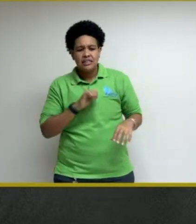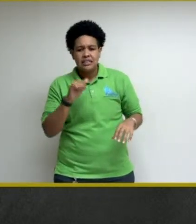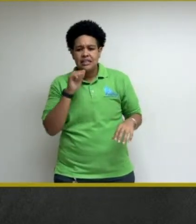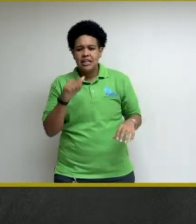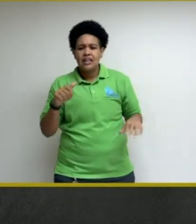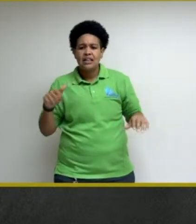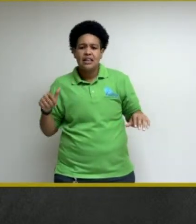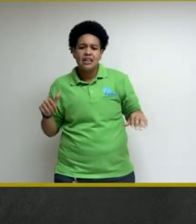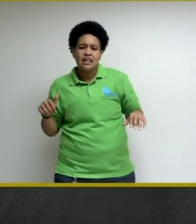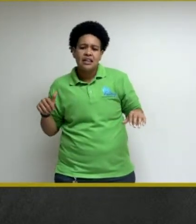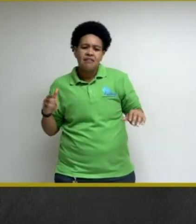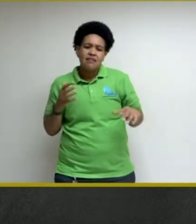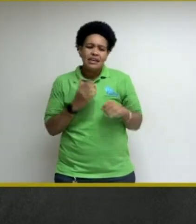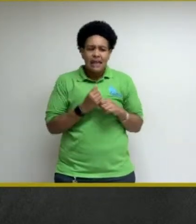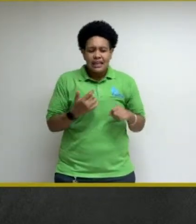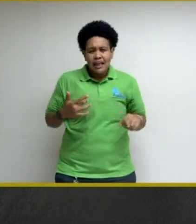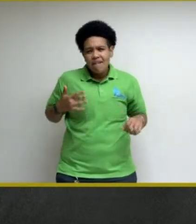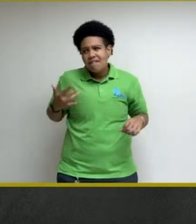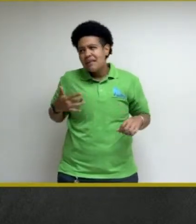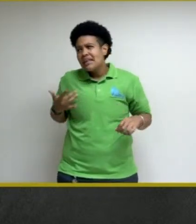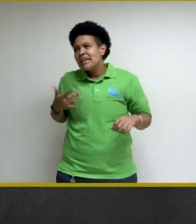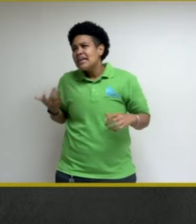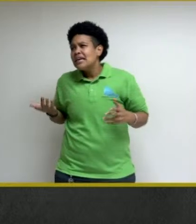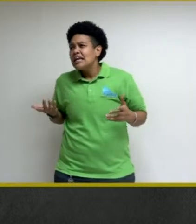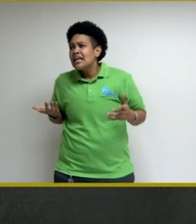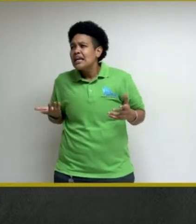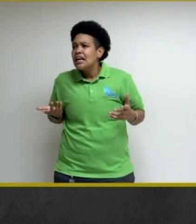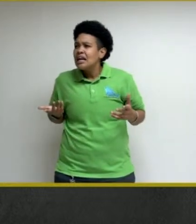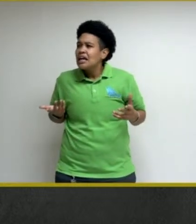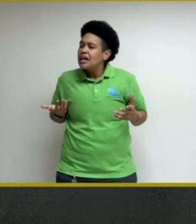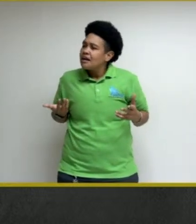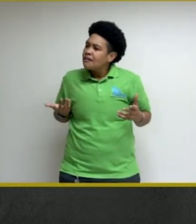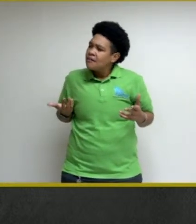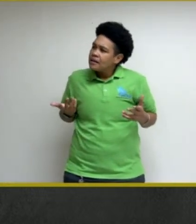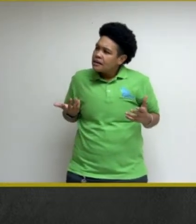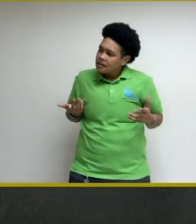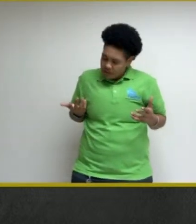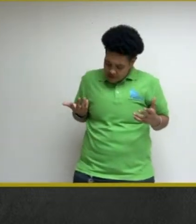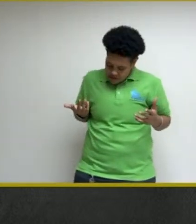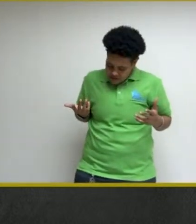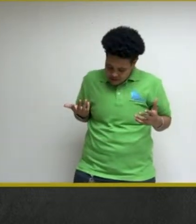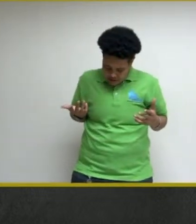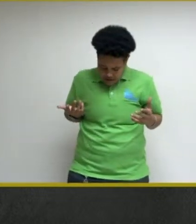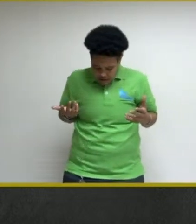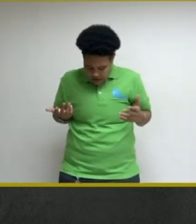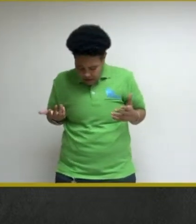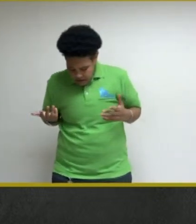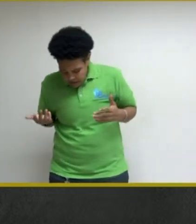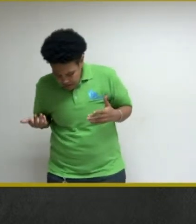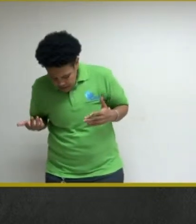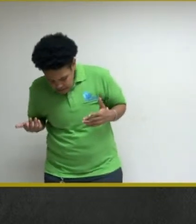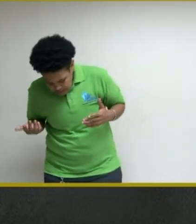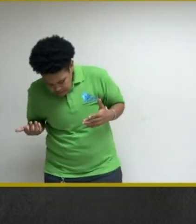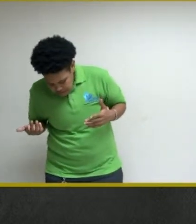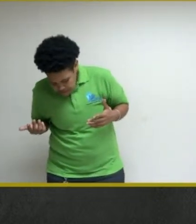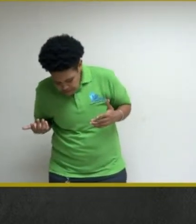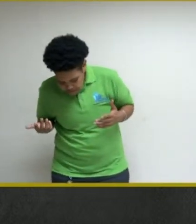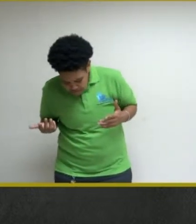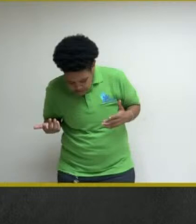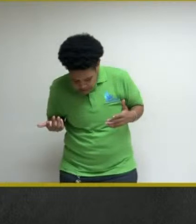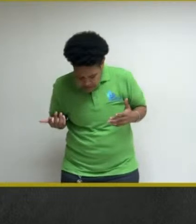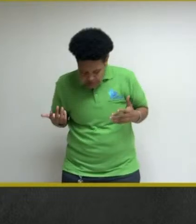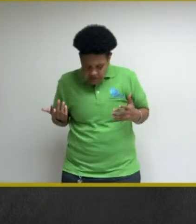getting a sense of what impact the level of vaccination would